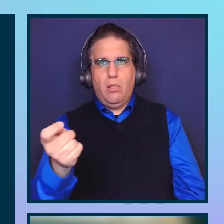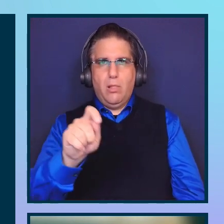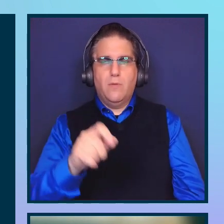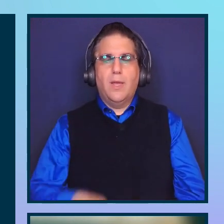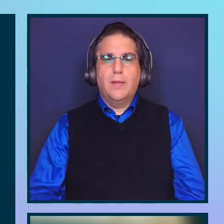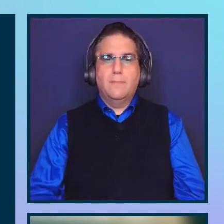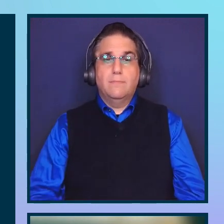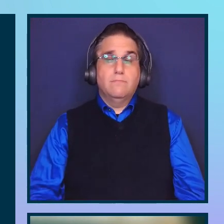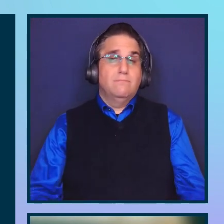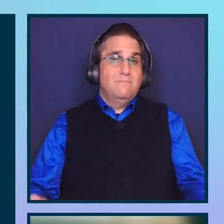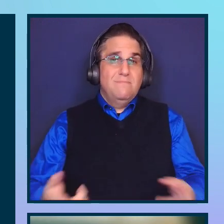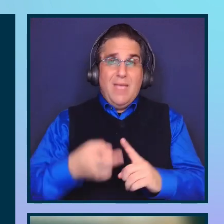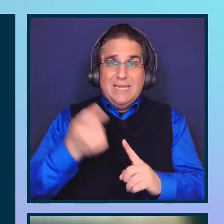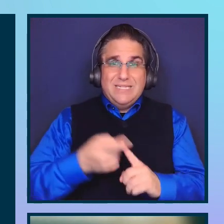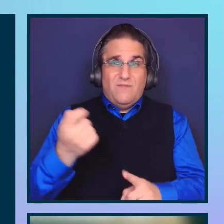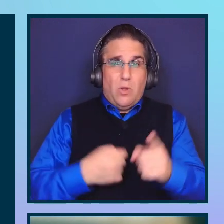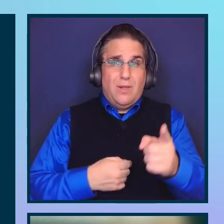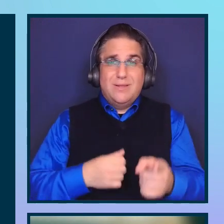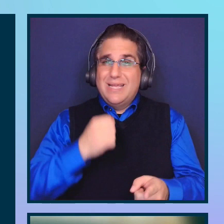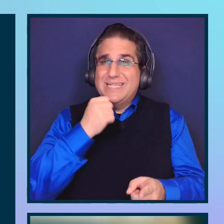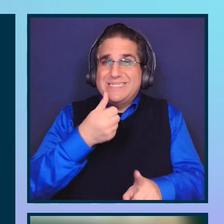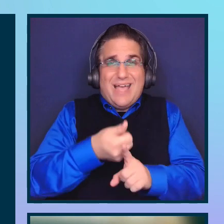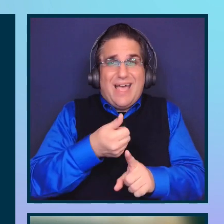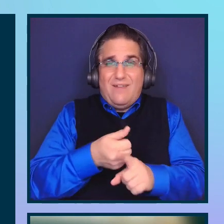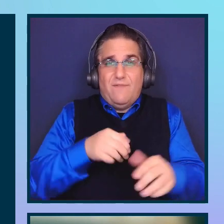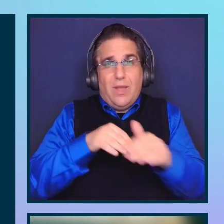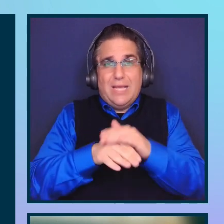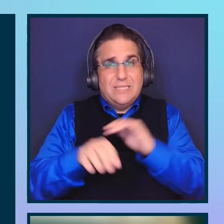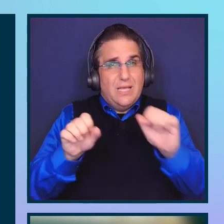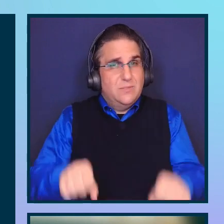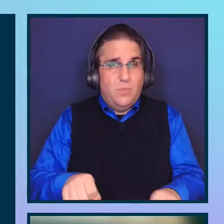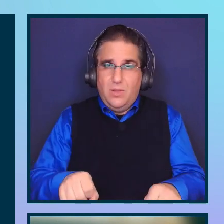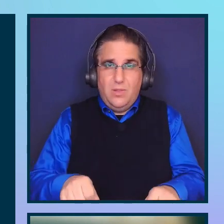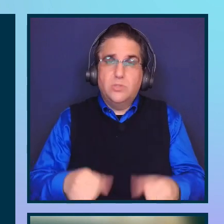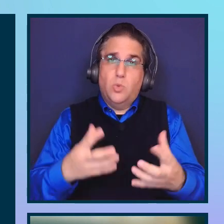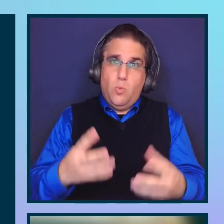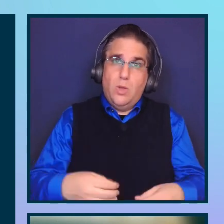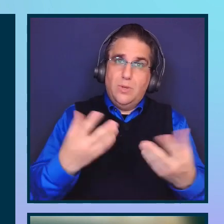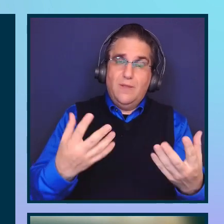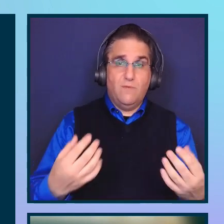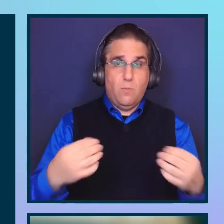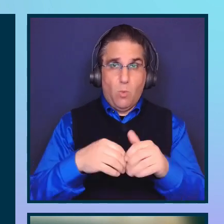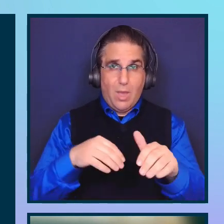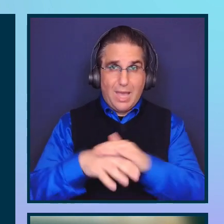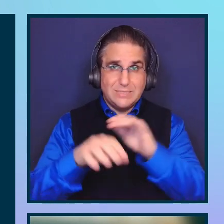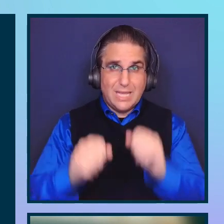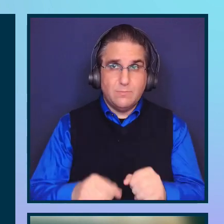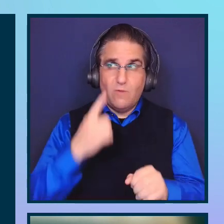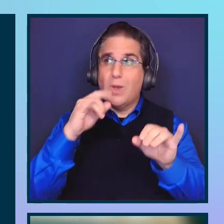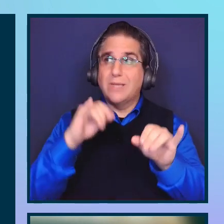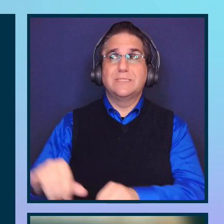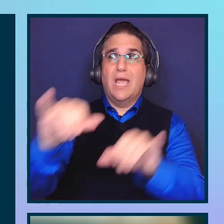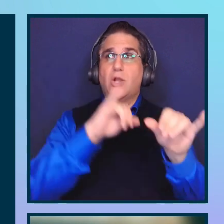default, that wouldn't be very accessible. And in order to give it the accessibility of a standard toggle, all we've